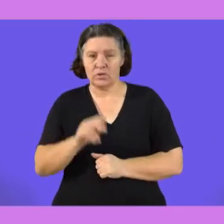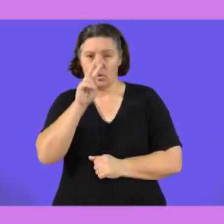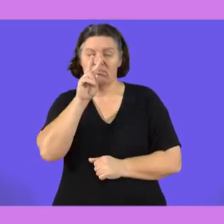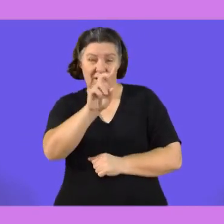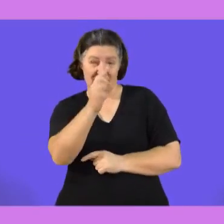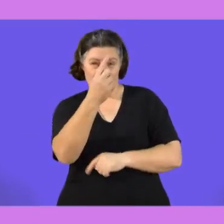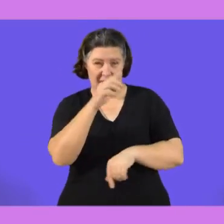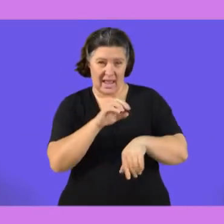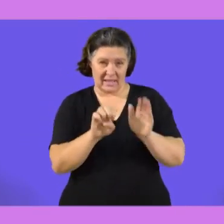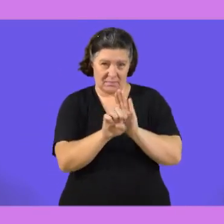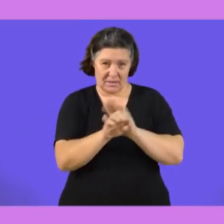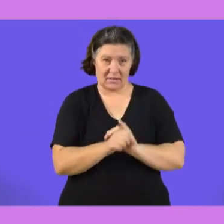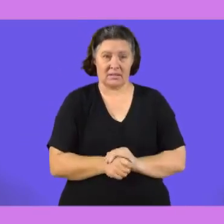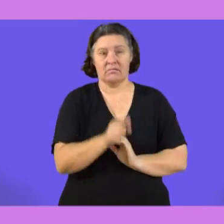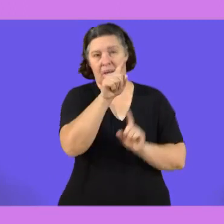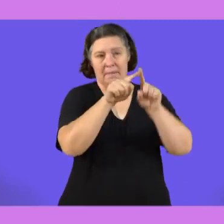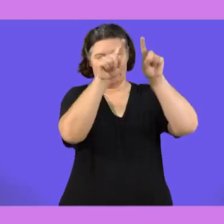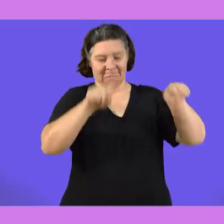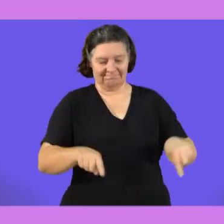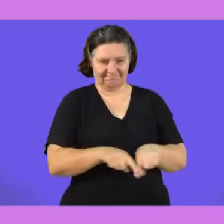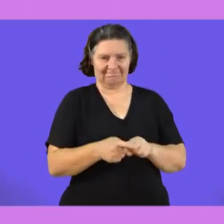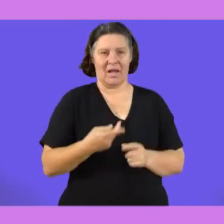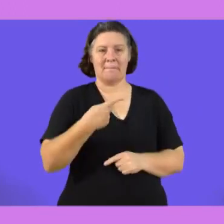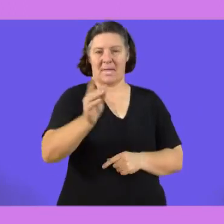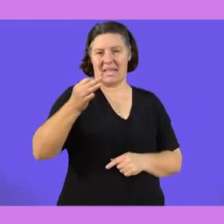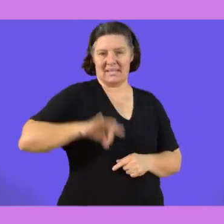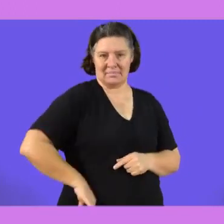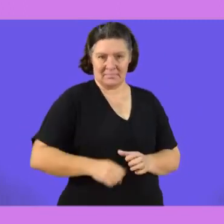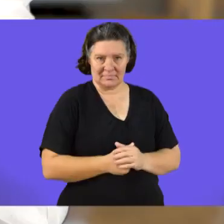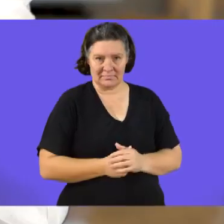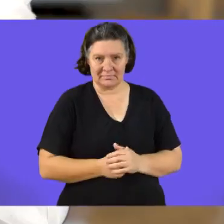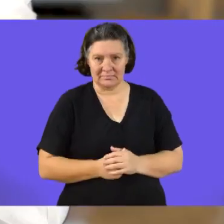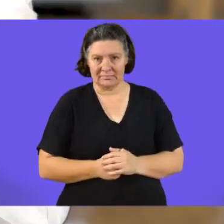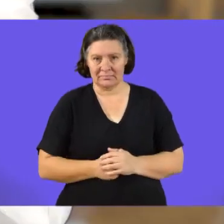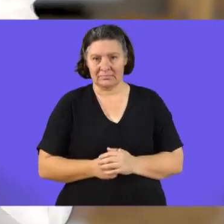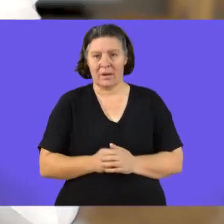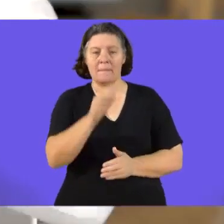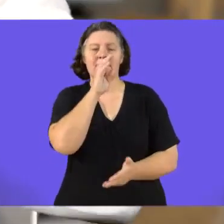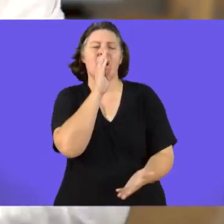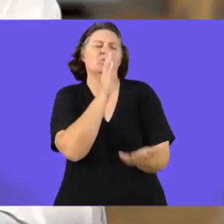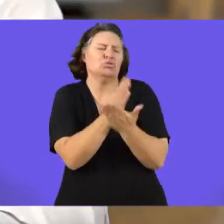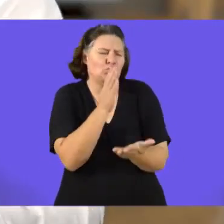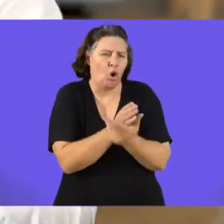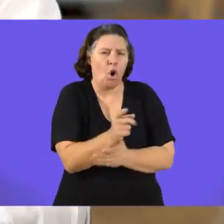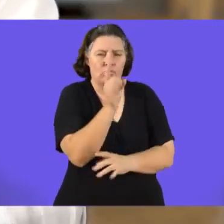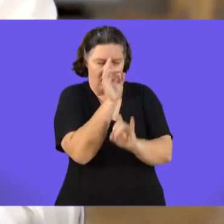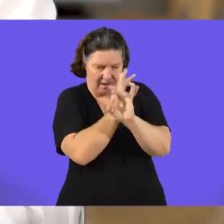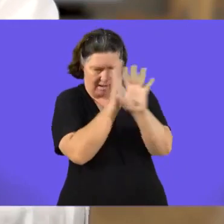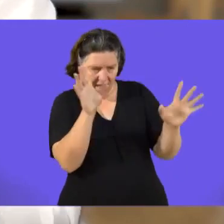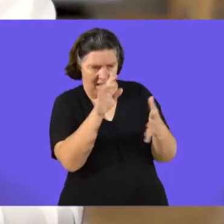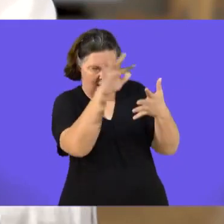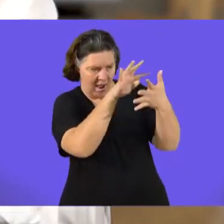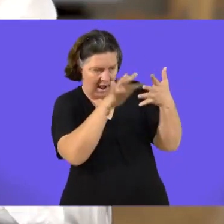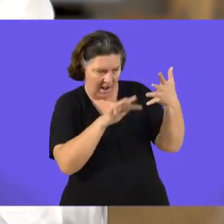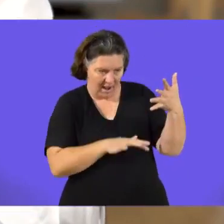first example. So I'm saying here, there's your payslip, and just a hint. Please make sure you familiarize yourself